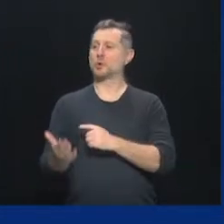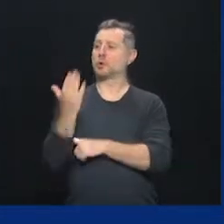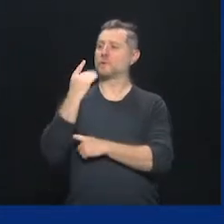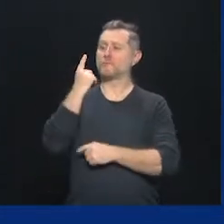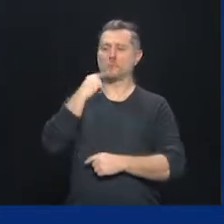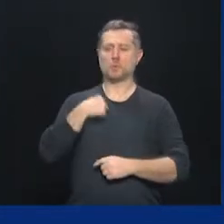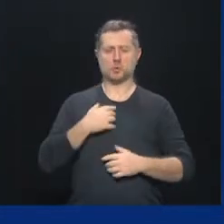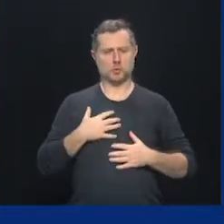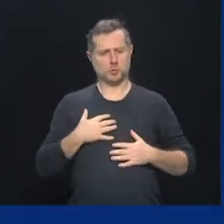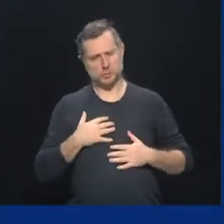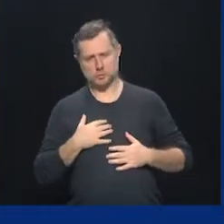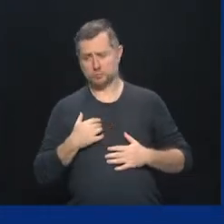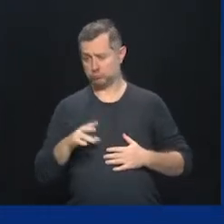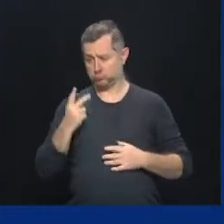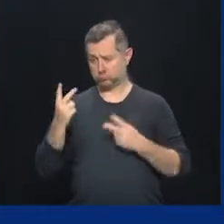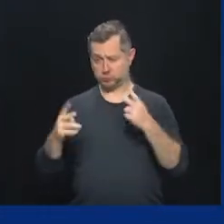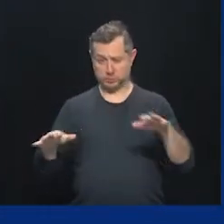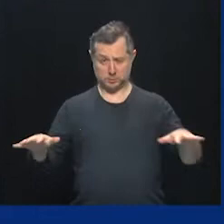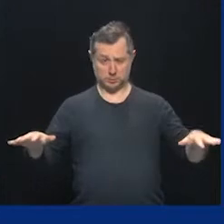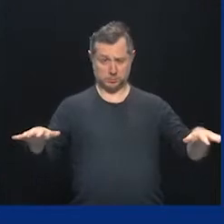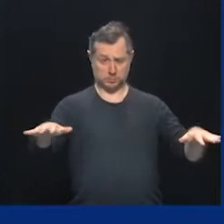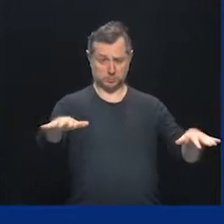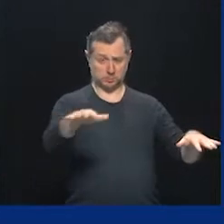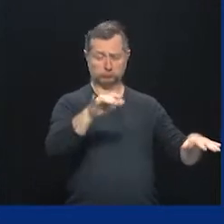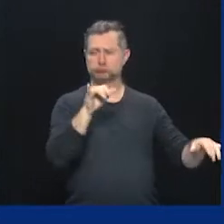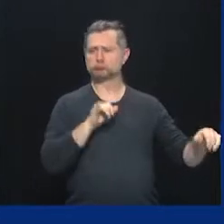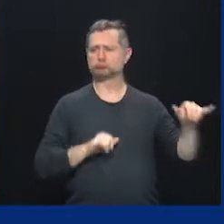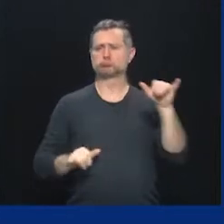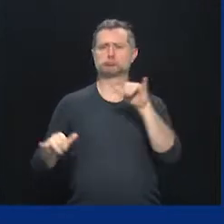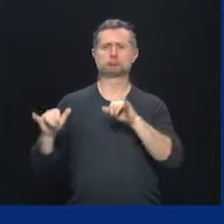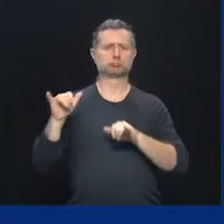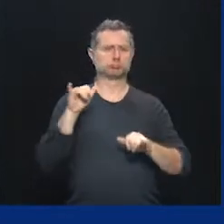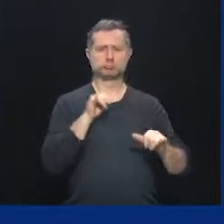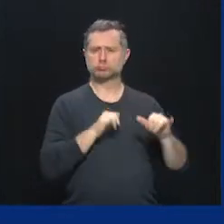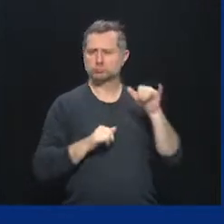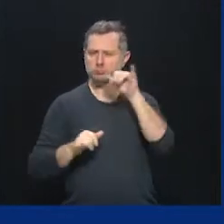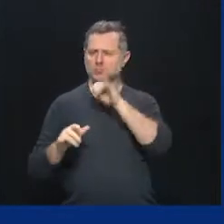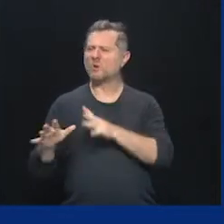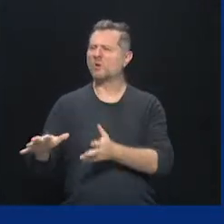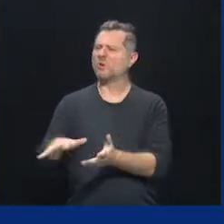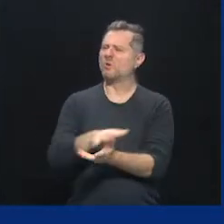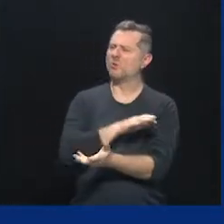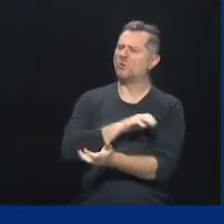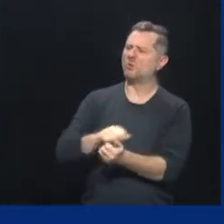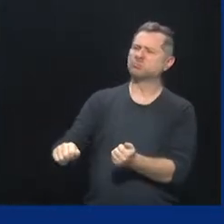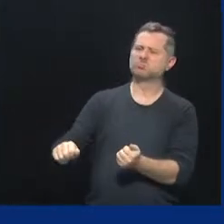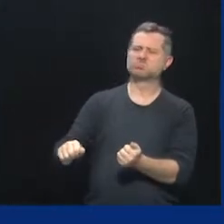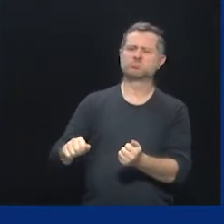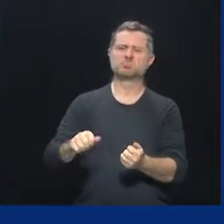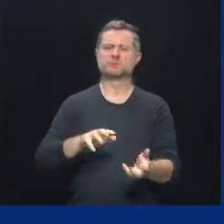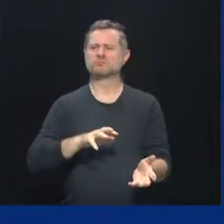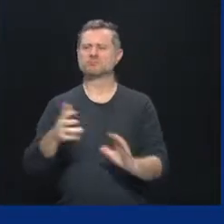community and to witness firsthand the ravages, the devastation created by a storm